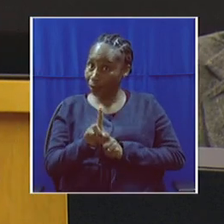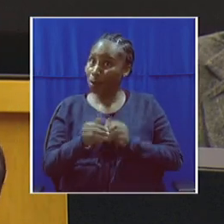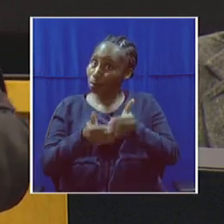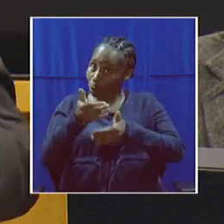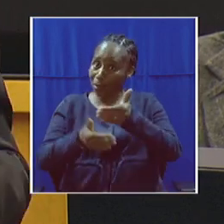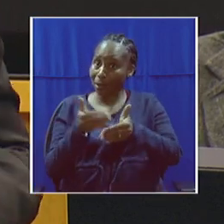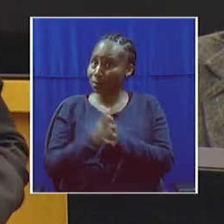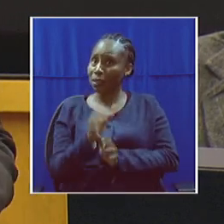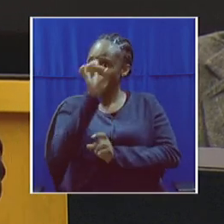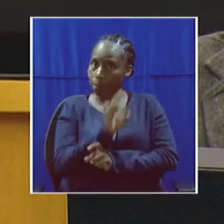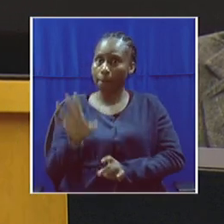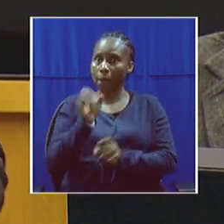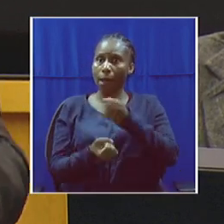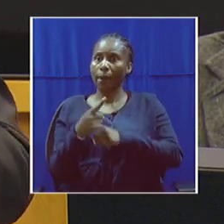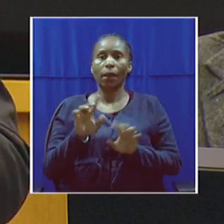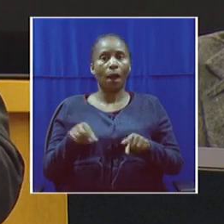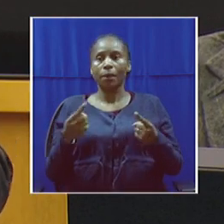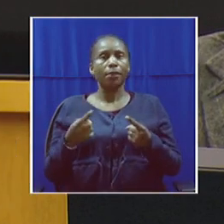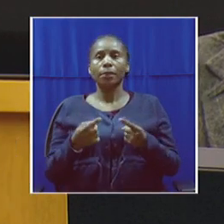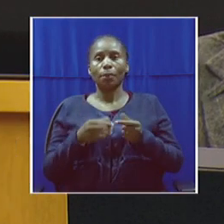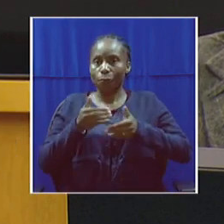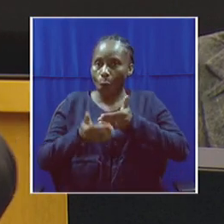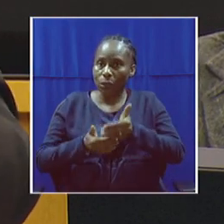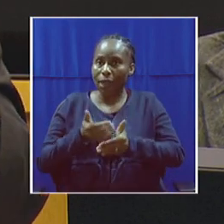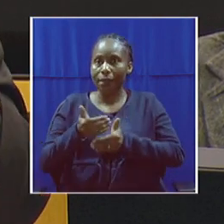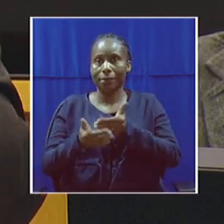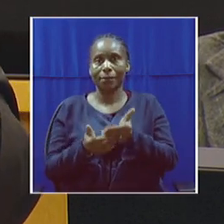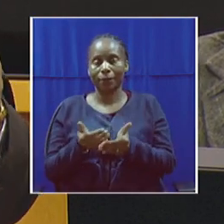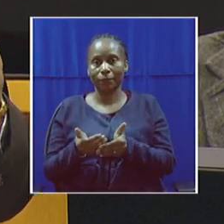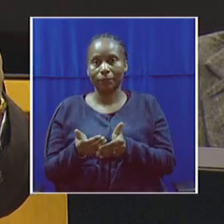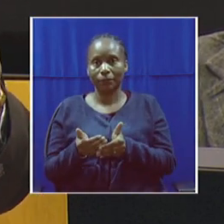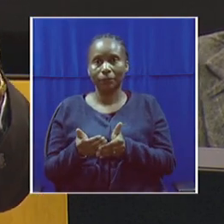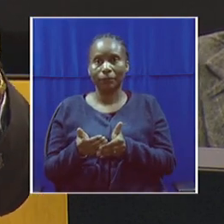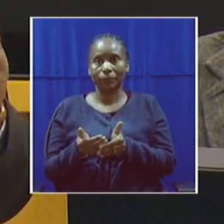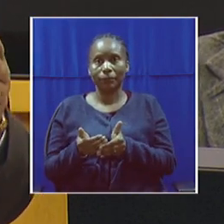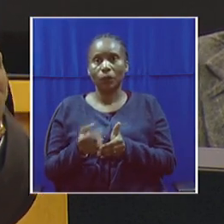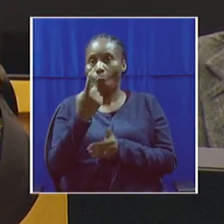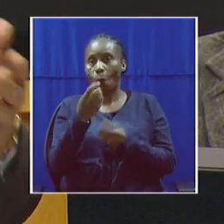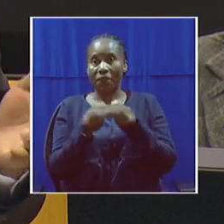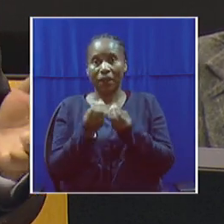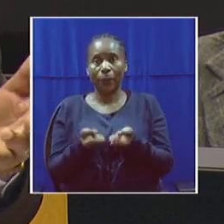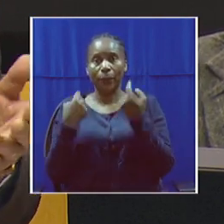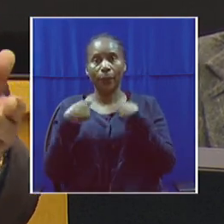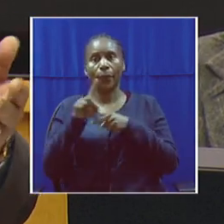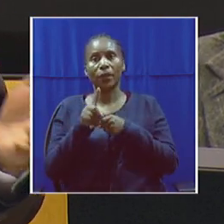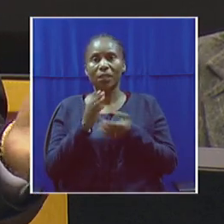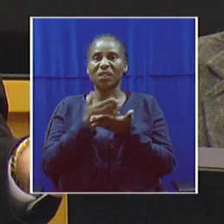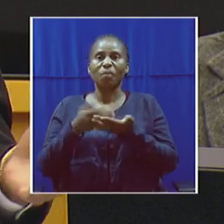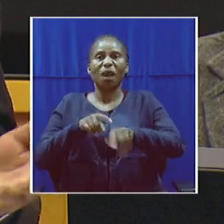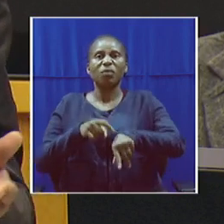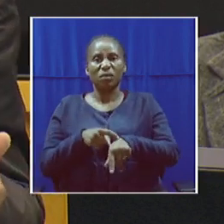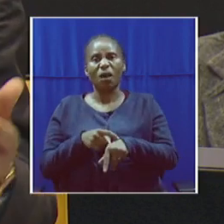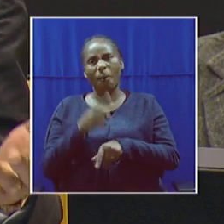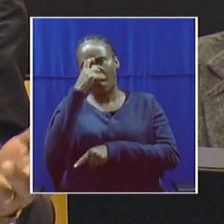many people including those H is that sometimes they believe that